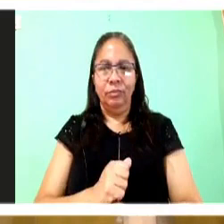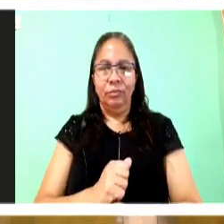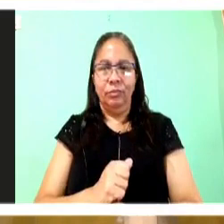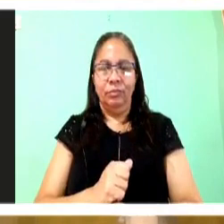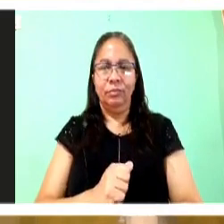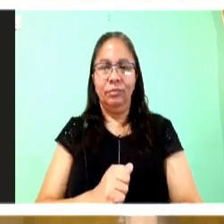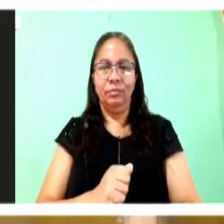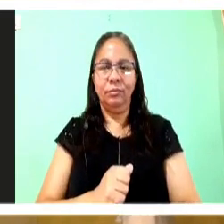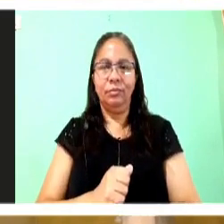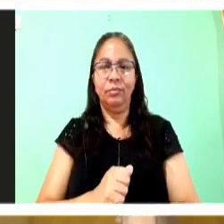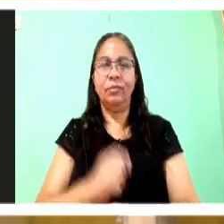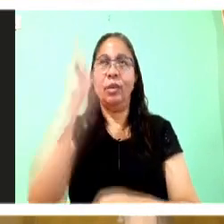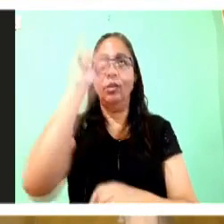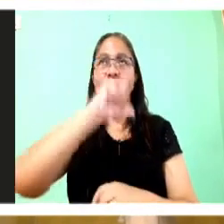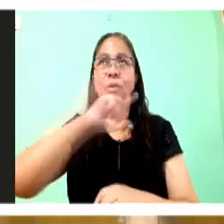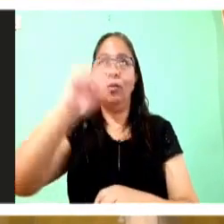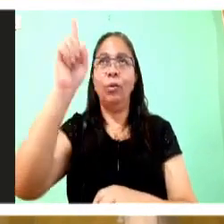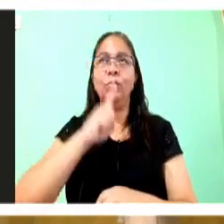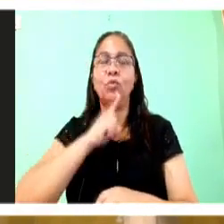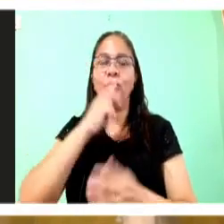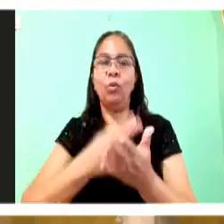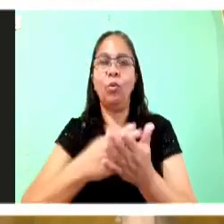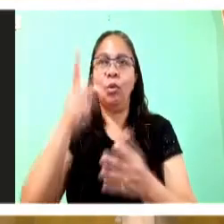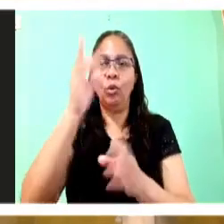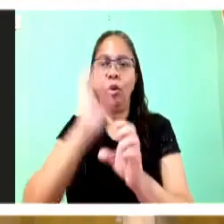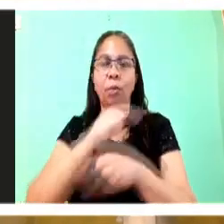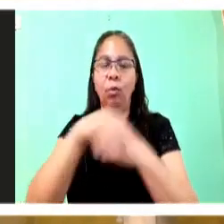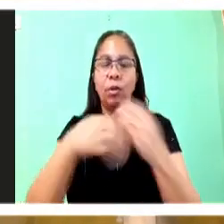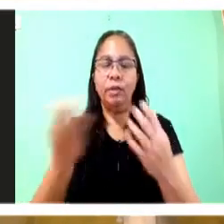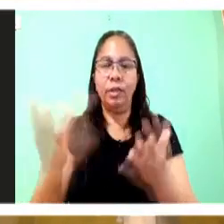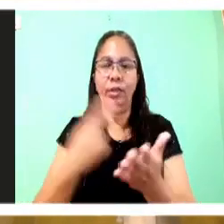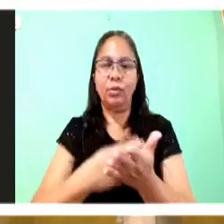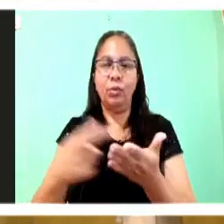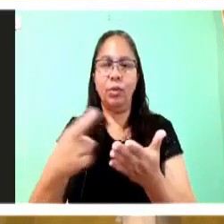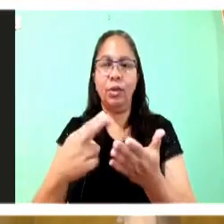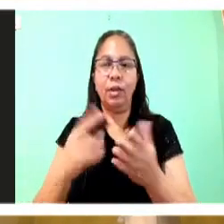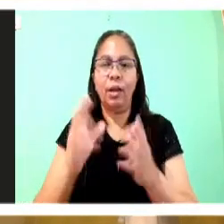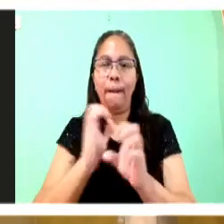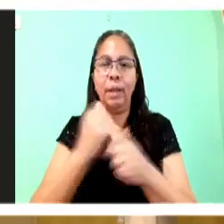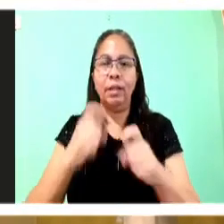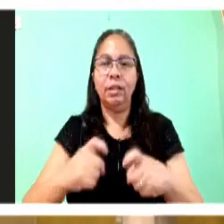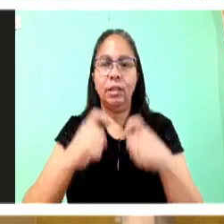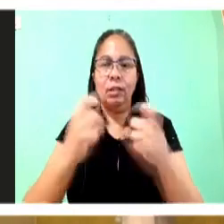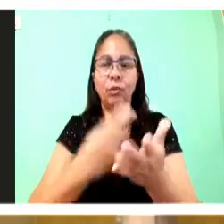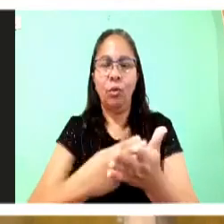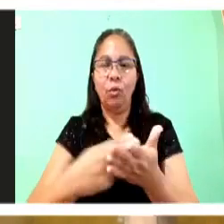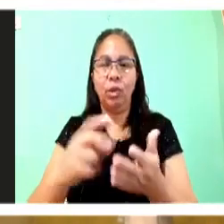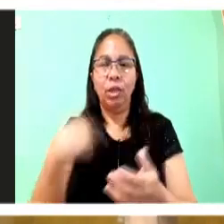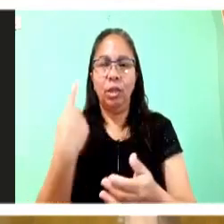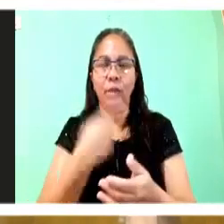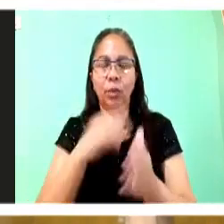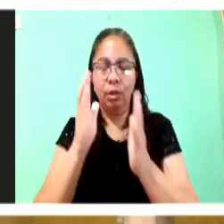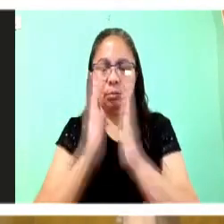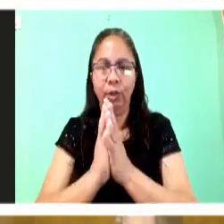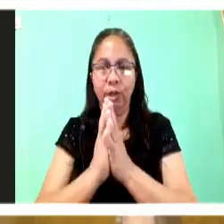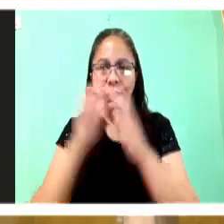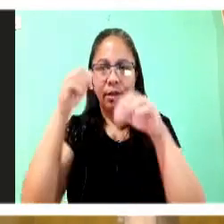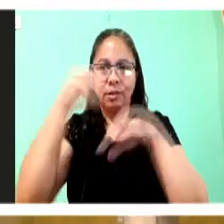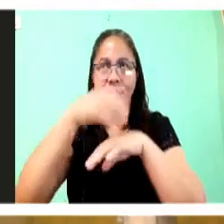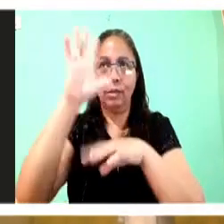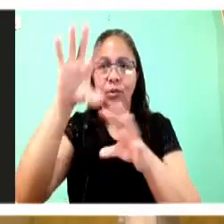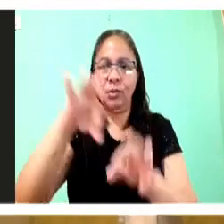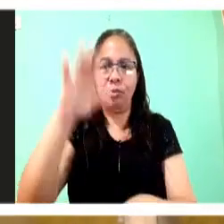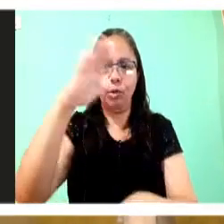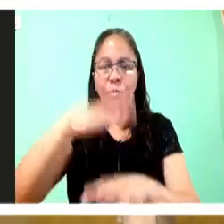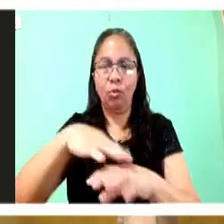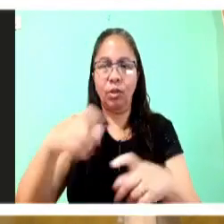highest. You are indeed holy, O Lord, the fount of all holiness. Make holy, therefore, these gifts, we pray, by sending down your Spirit upon